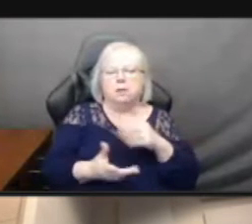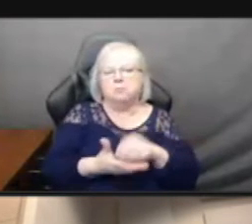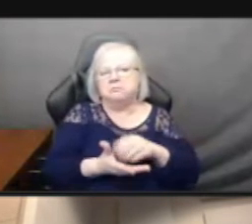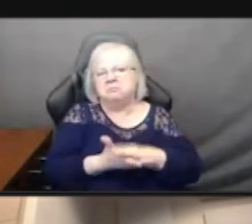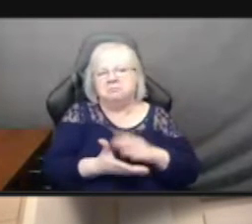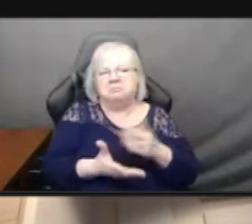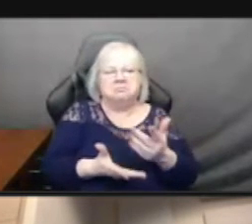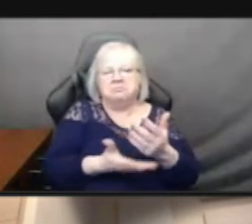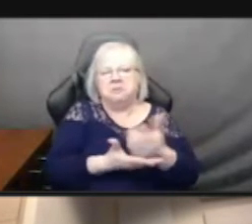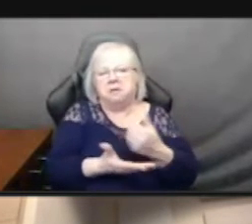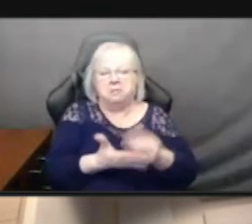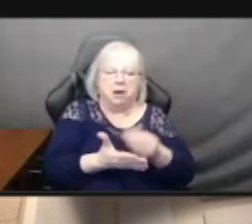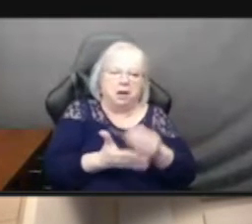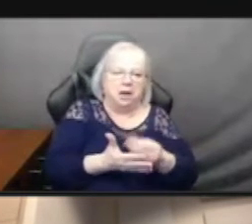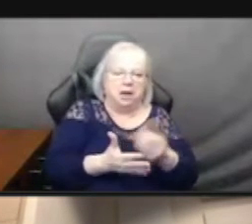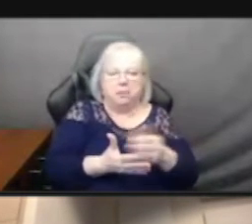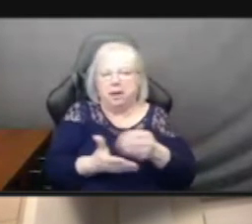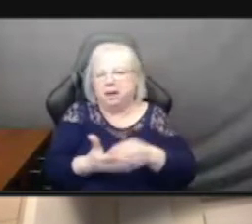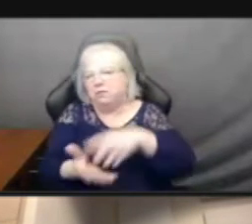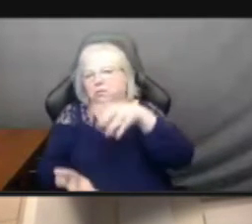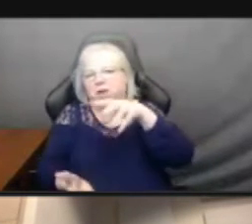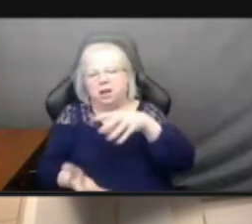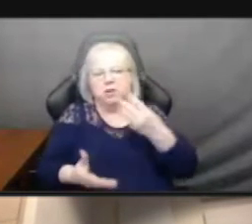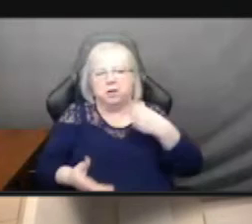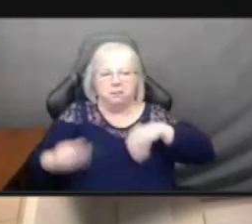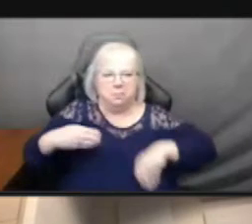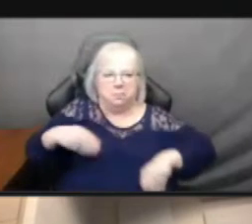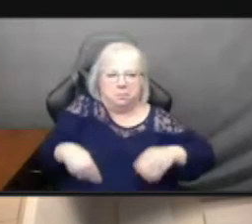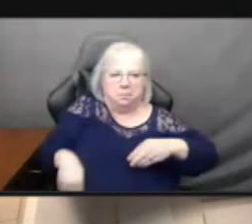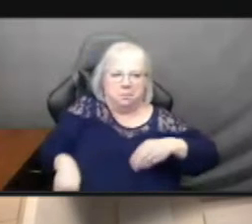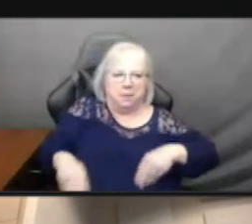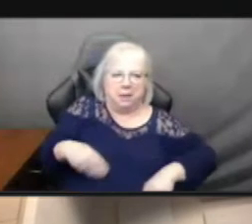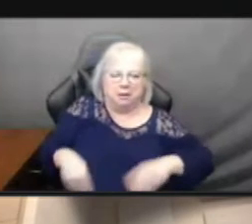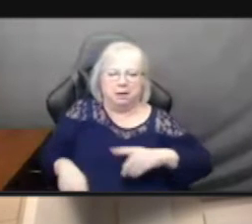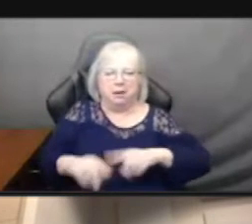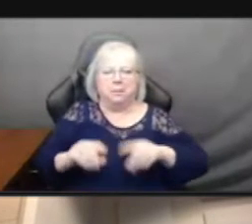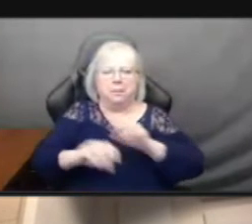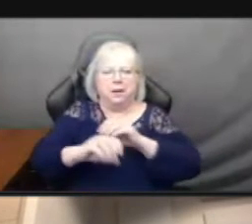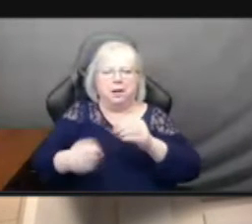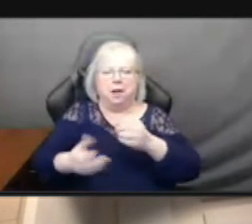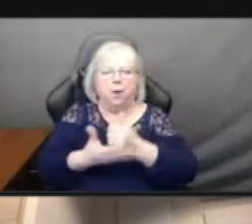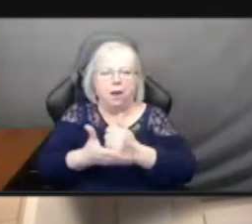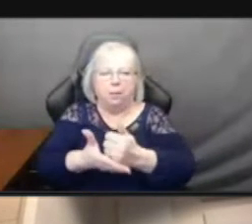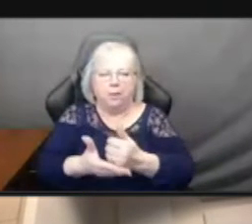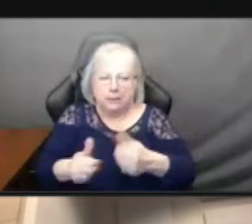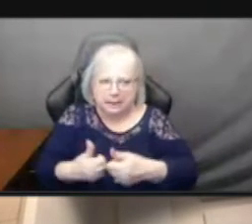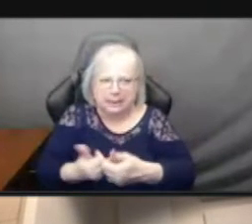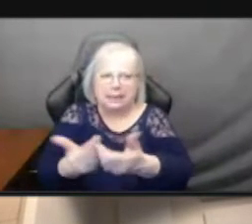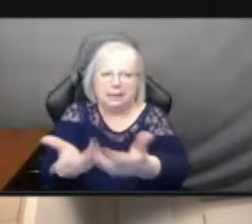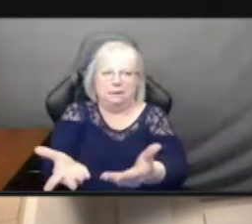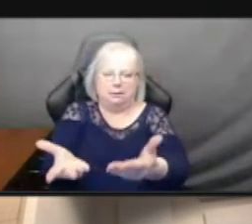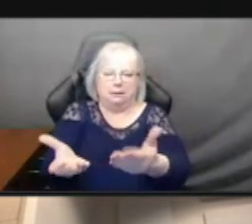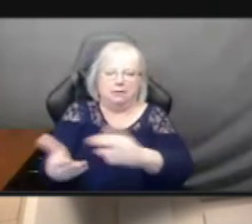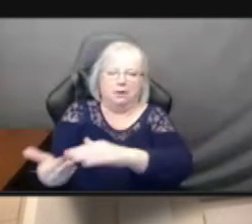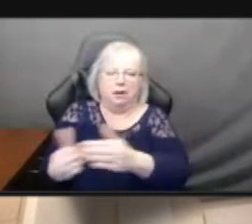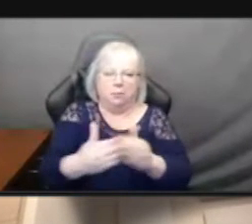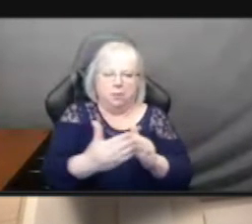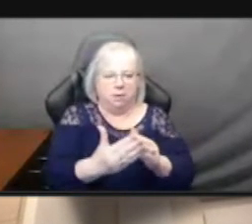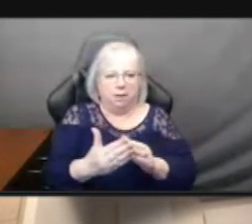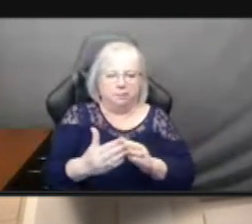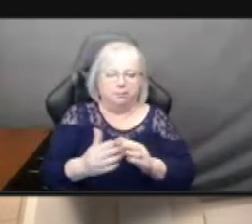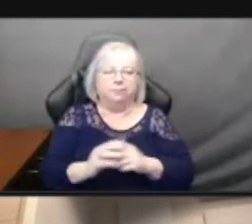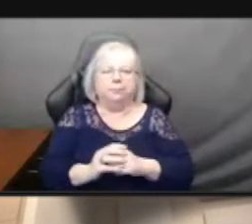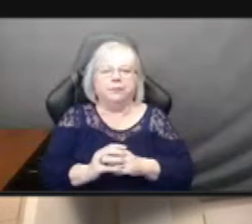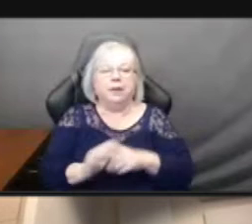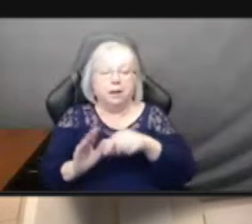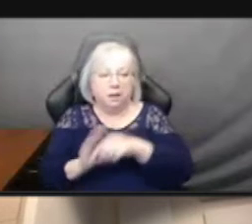and everybody gets rich and everybody's pockets get lined, but no help is given to the community. The murder rate is extremely